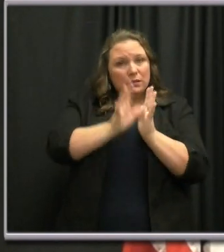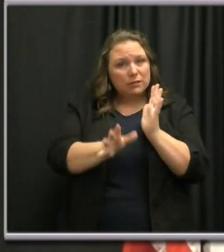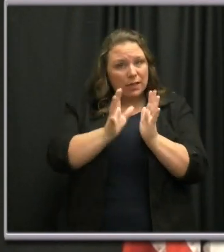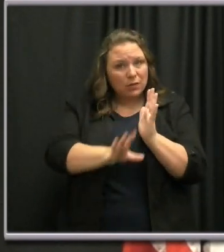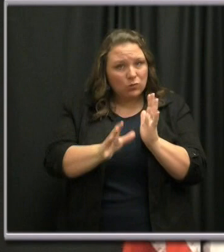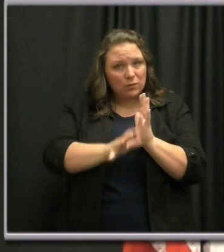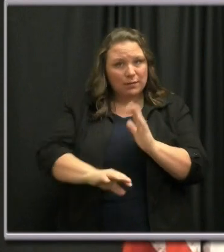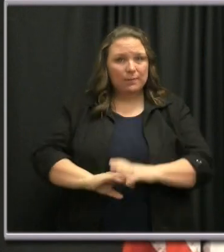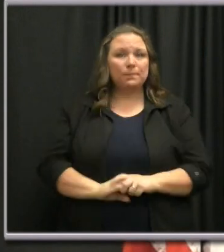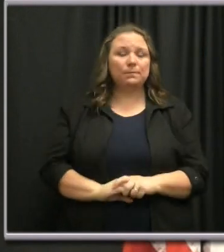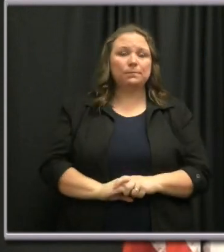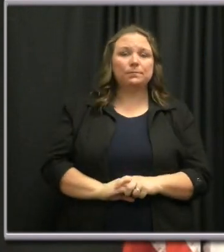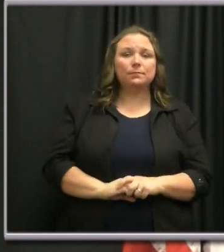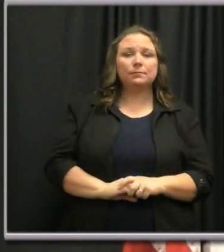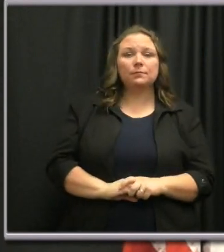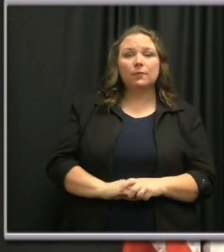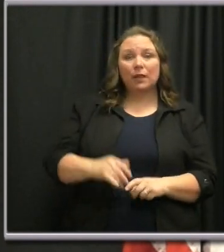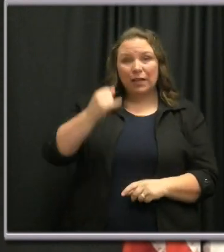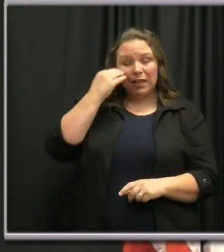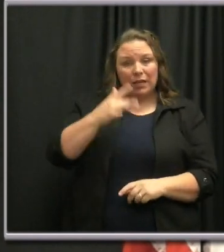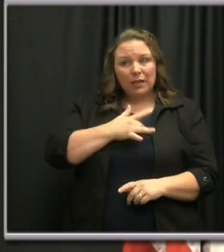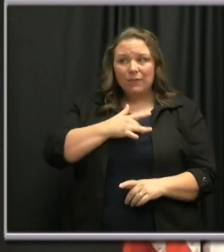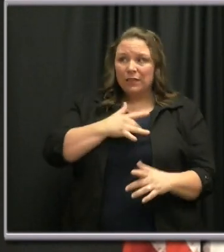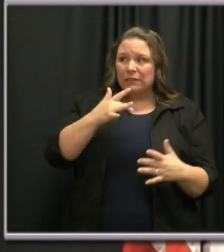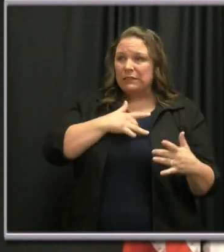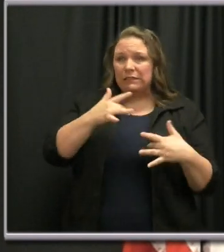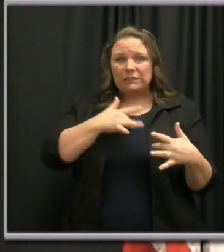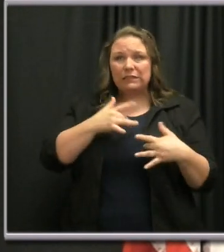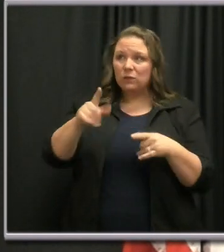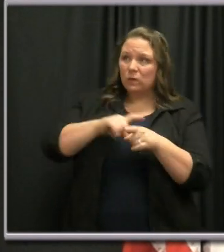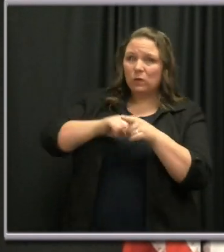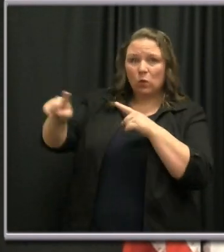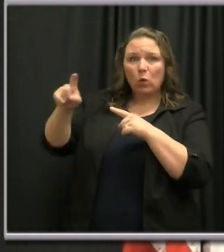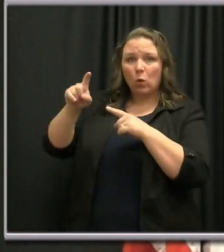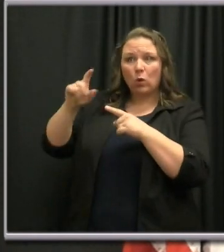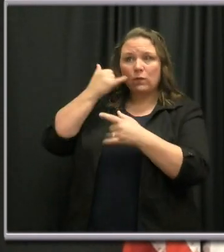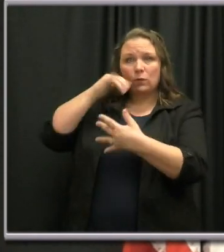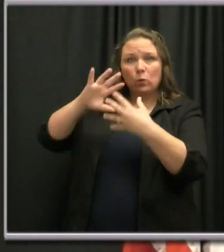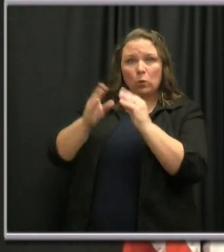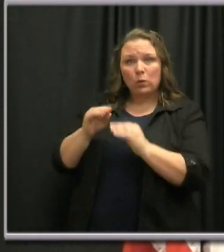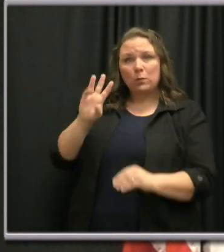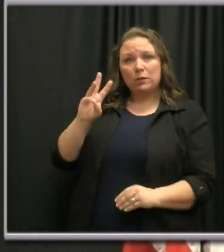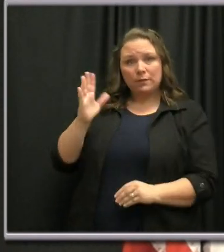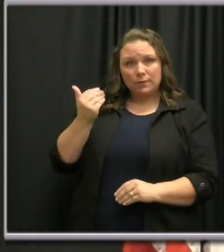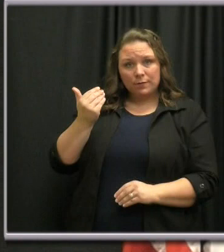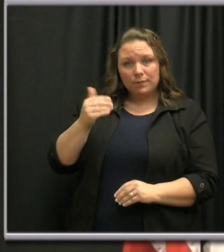diarrhea. If you have any questions or concerns, please call our community assessment hotline at